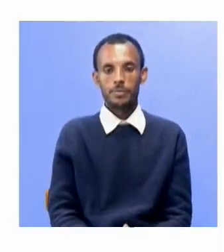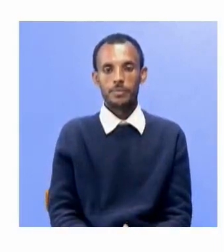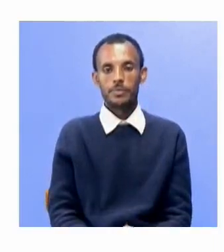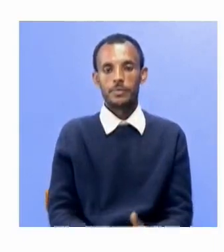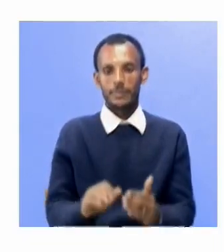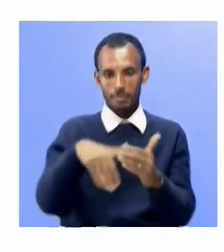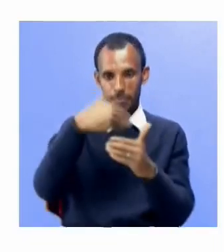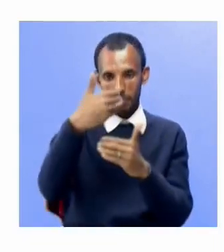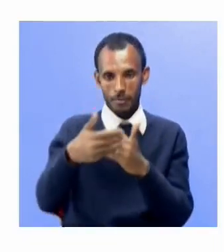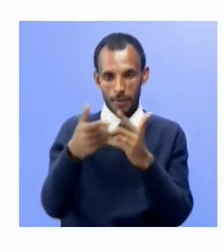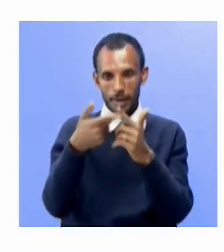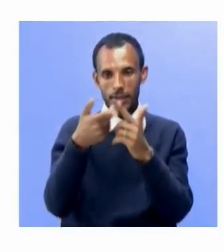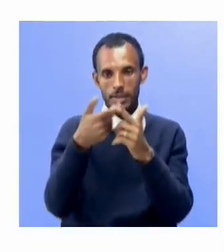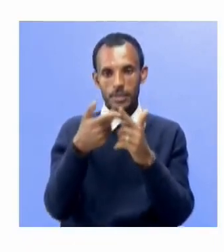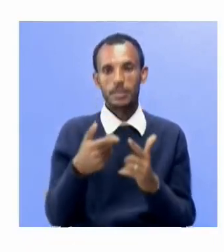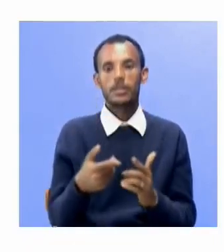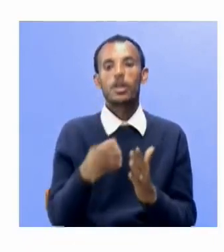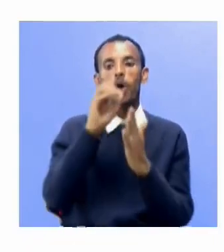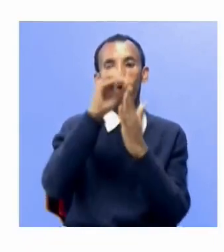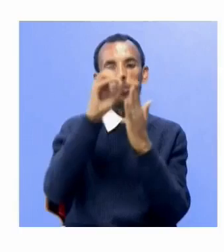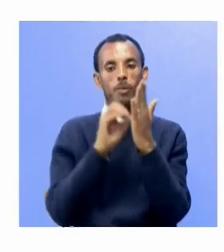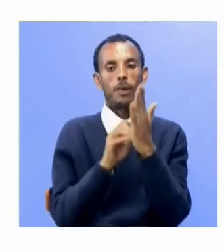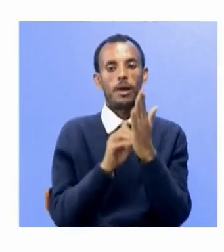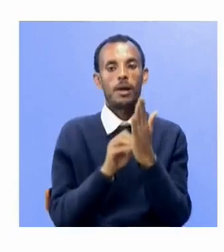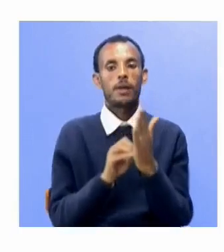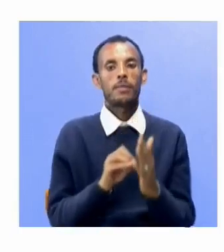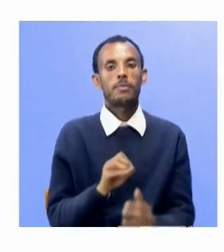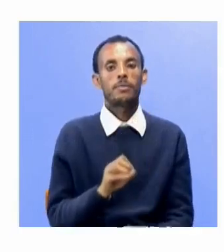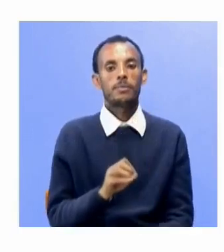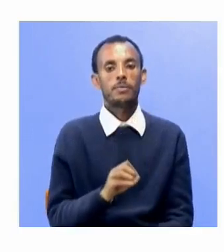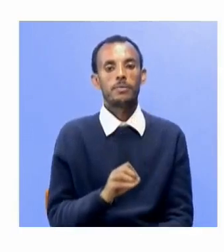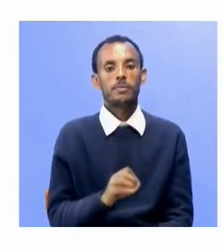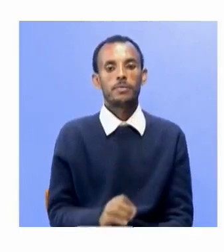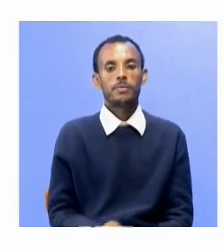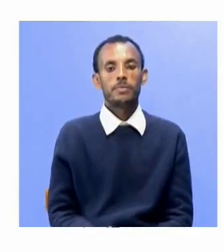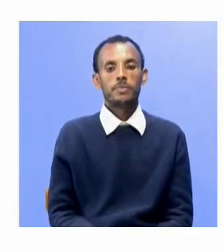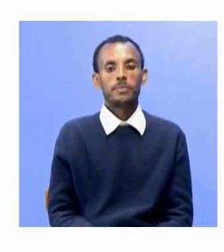And then next, there is October. We scale October.